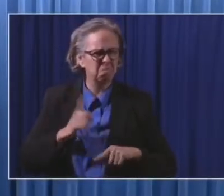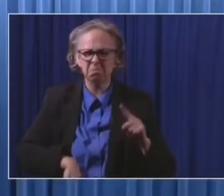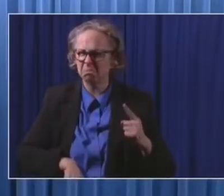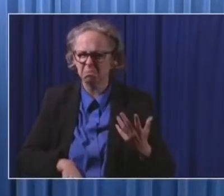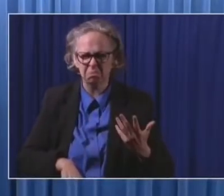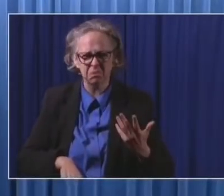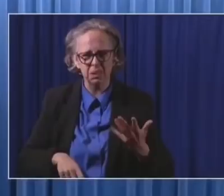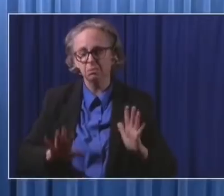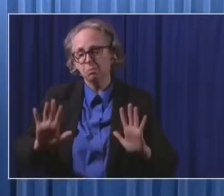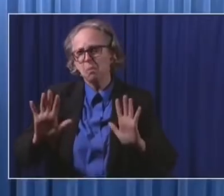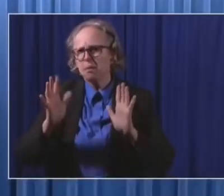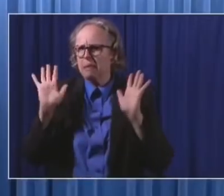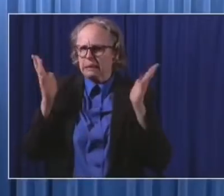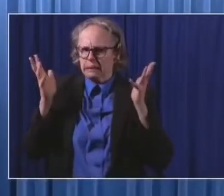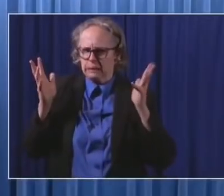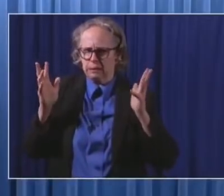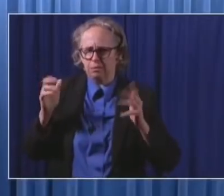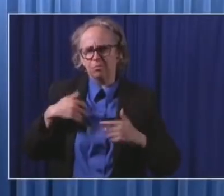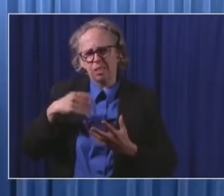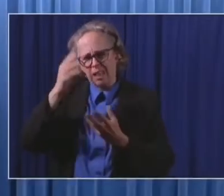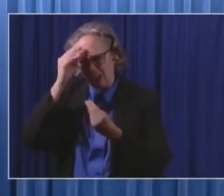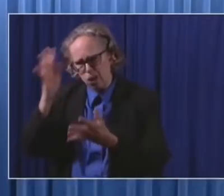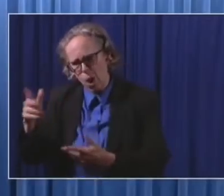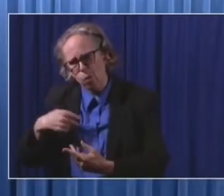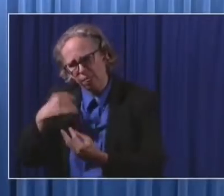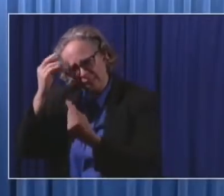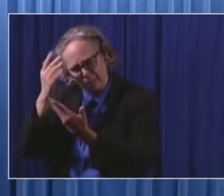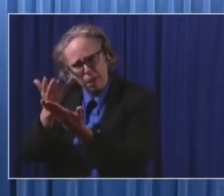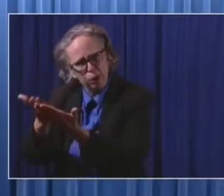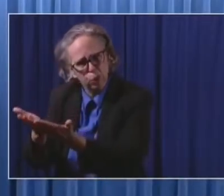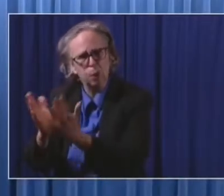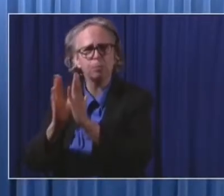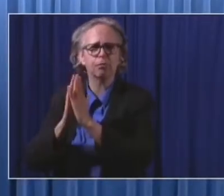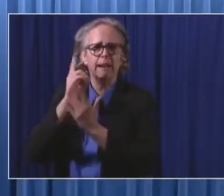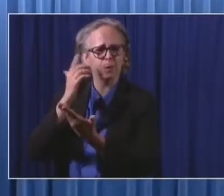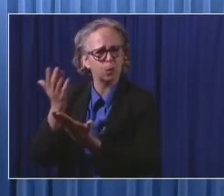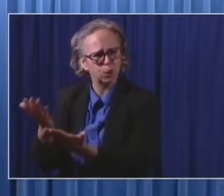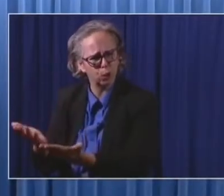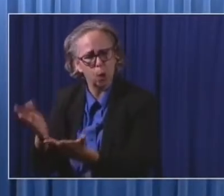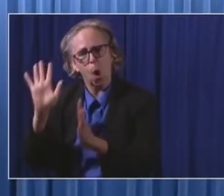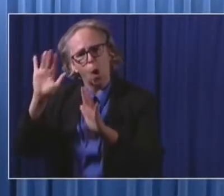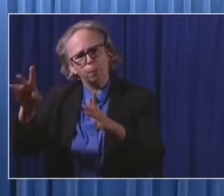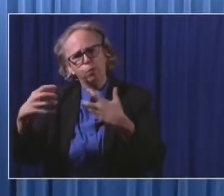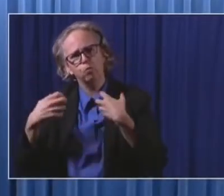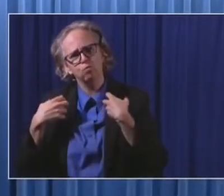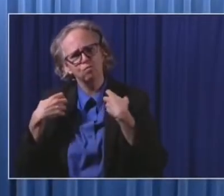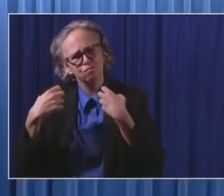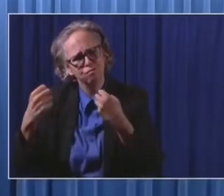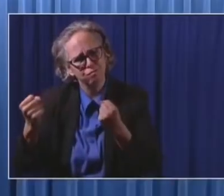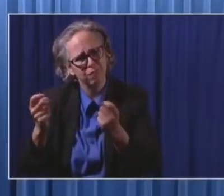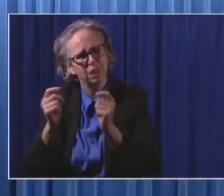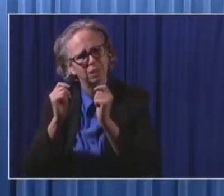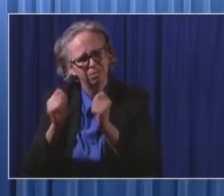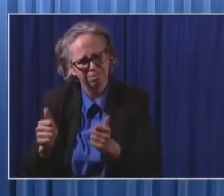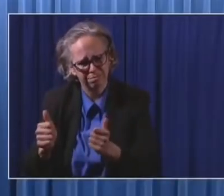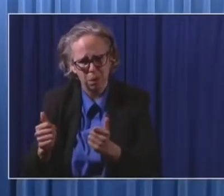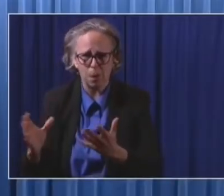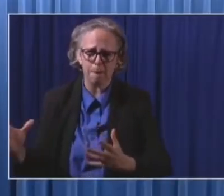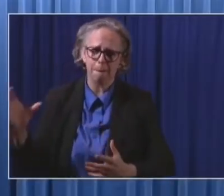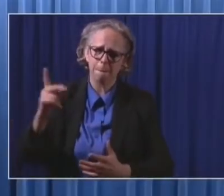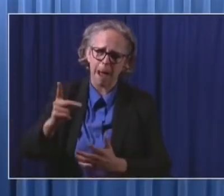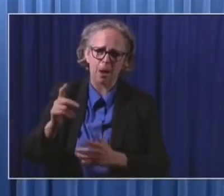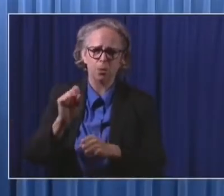cough, had lost her sense of taste and smell. Just wanted to let her know that we are thinking of